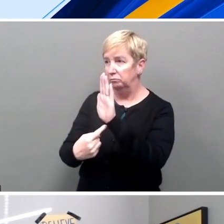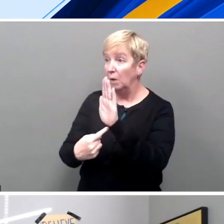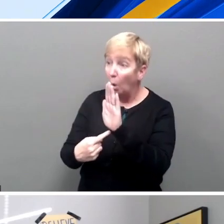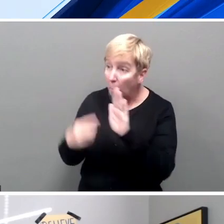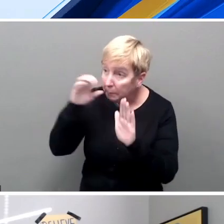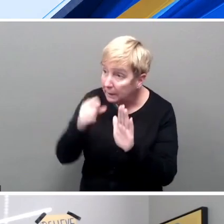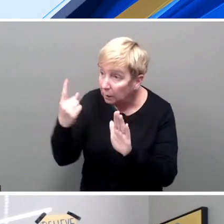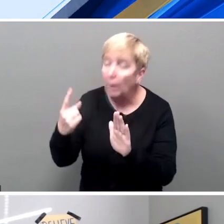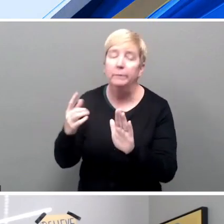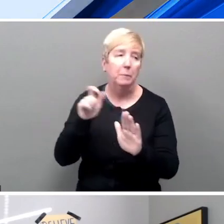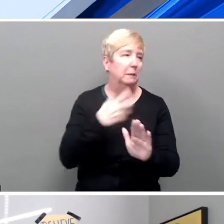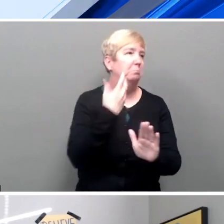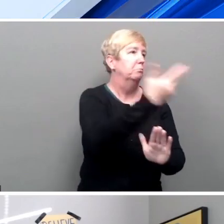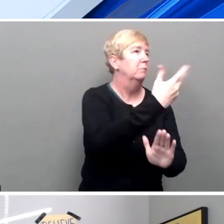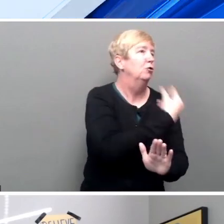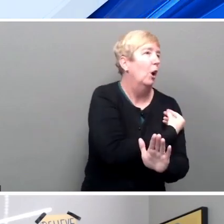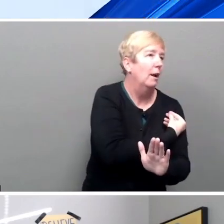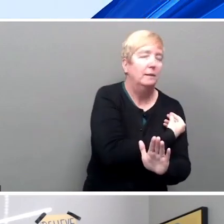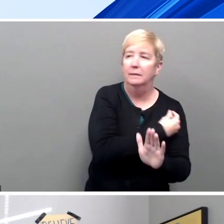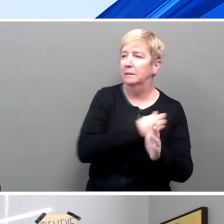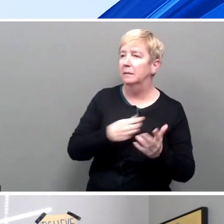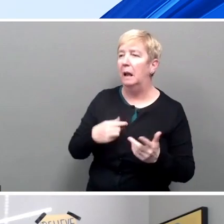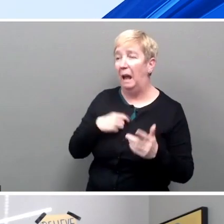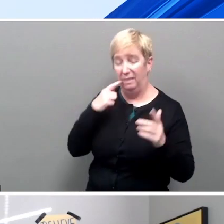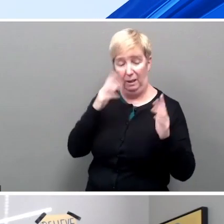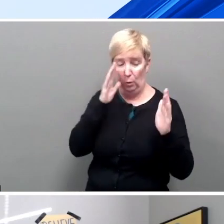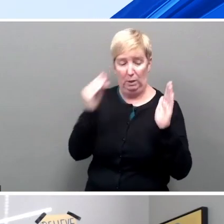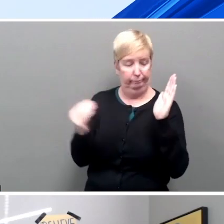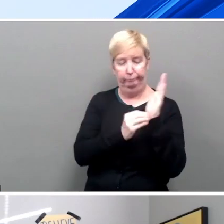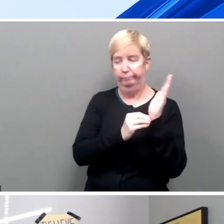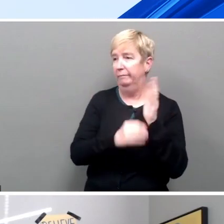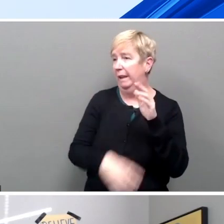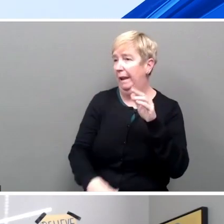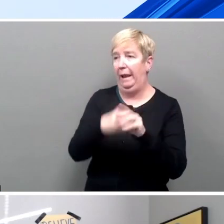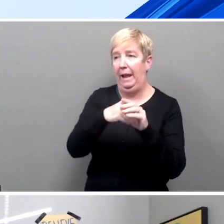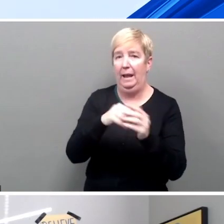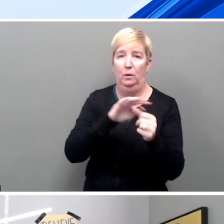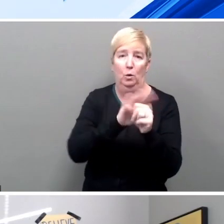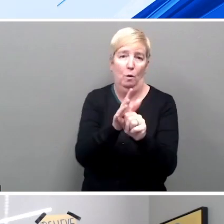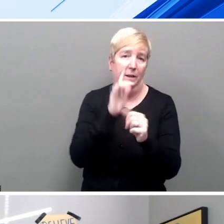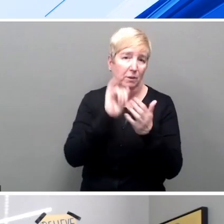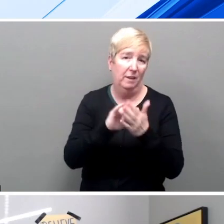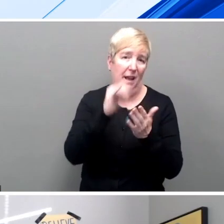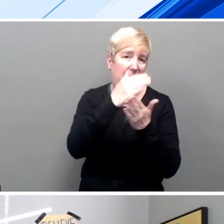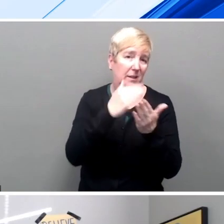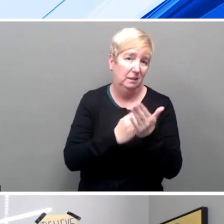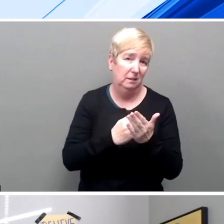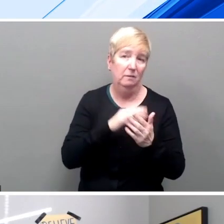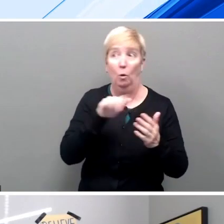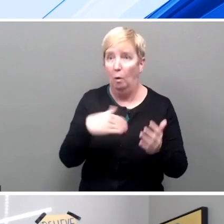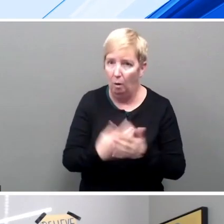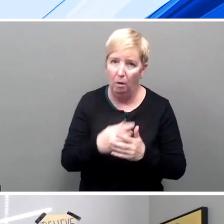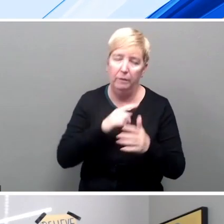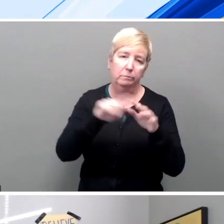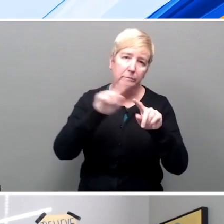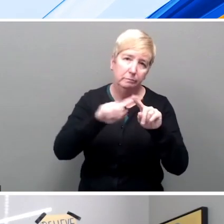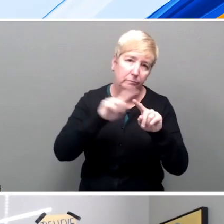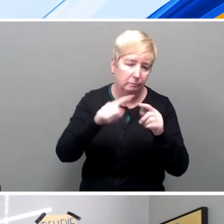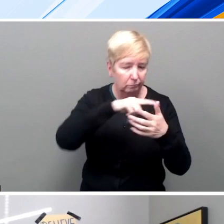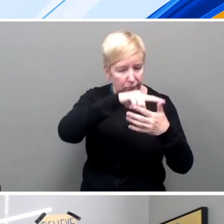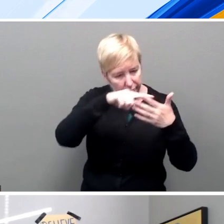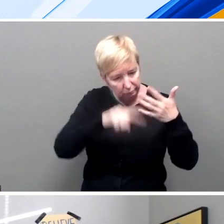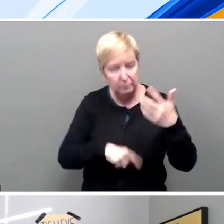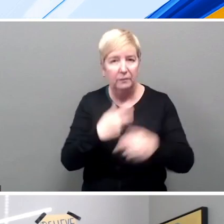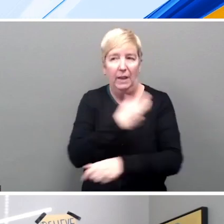And that COVID will be almost certainly added to that list. So I think that's sort